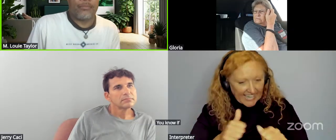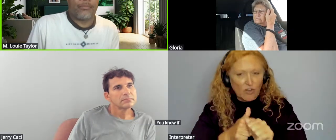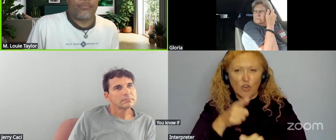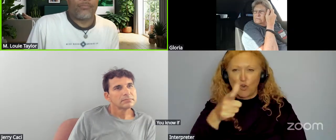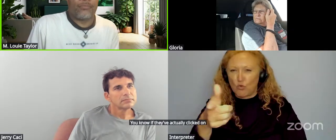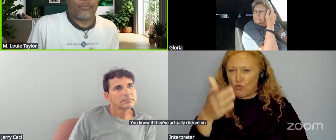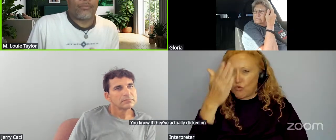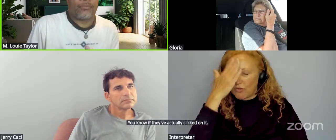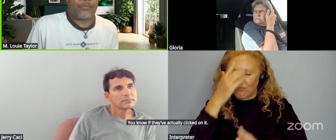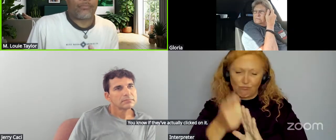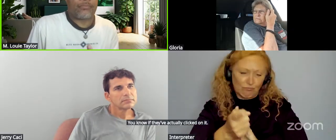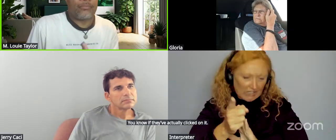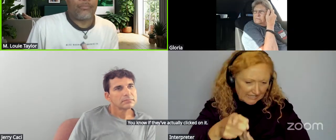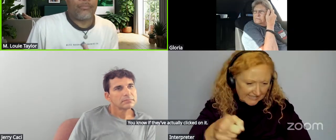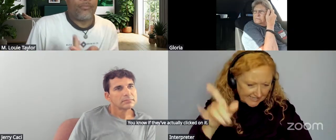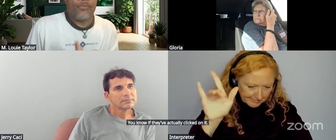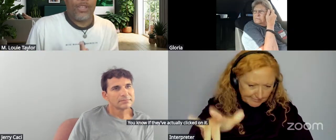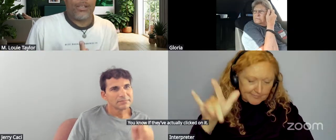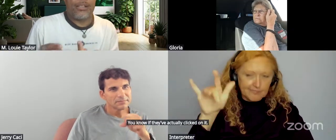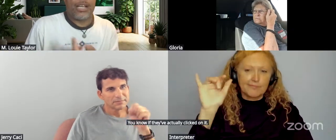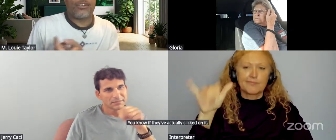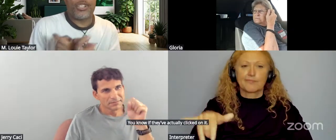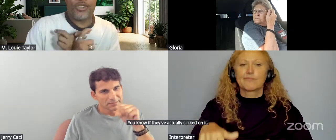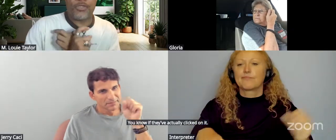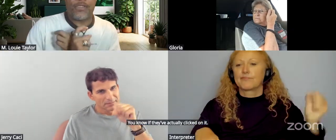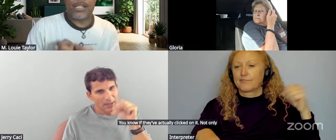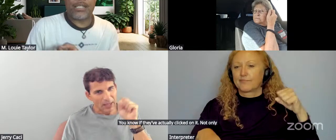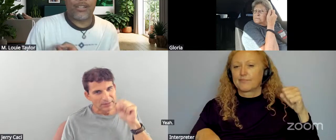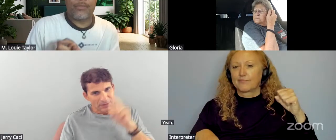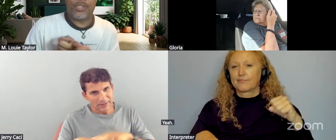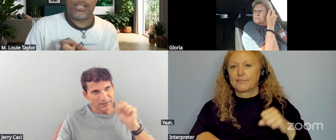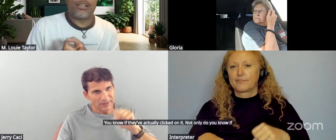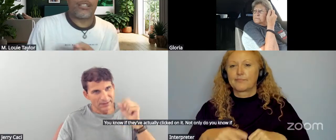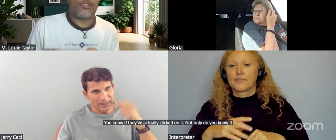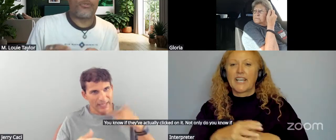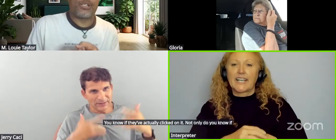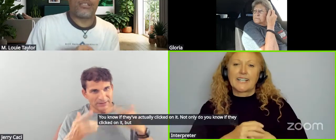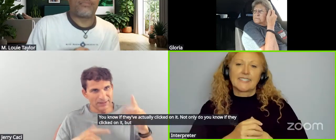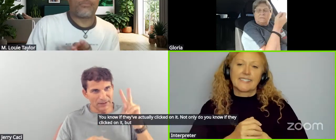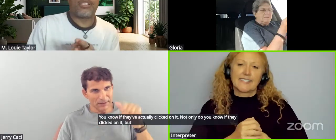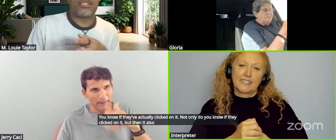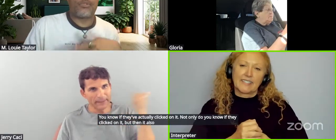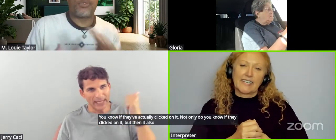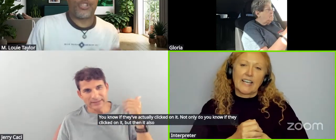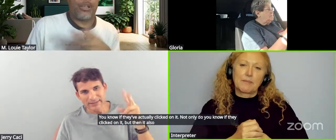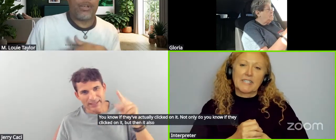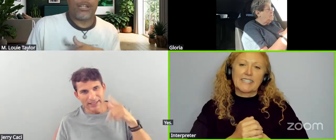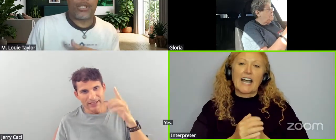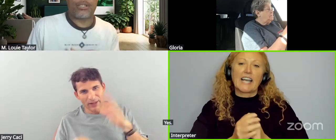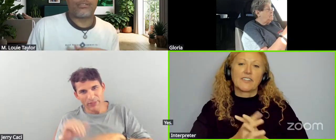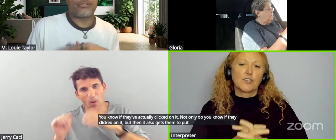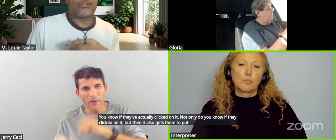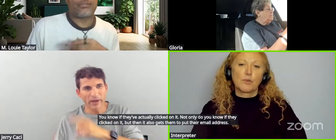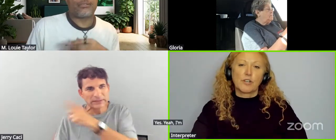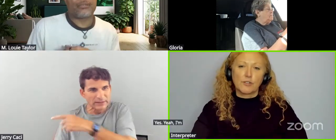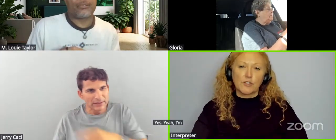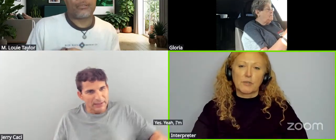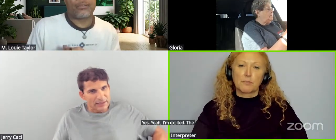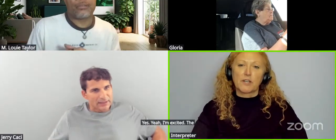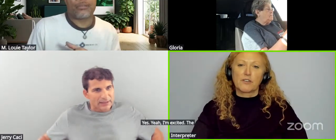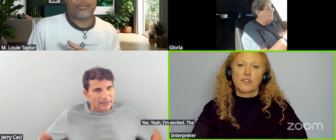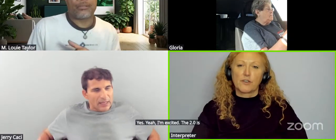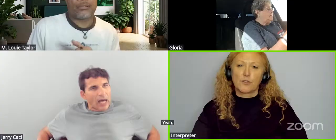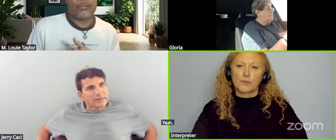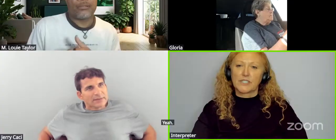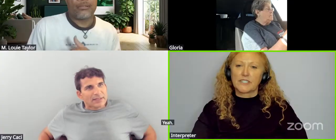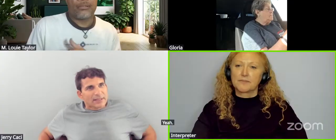it. Yeah. Not only do you know if they've clicked on it, but then it also Yes. gets them to put Yeah, their I'm email. excited. The 2.0 is so much